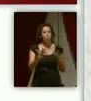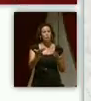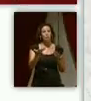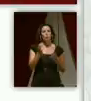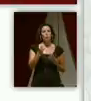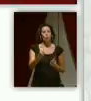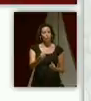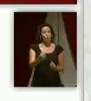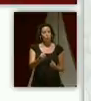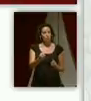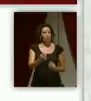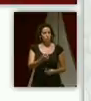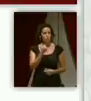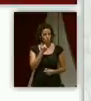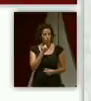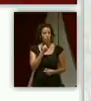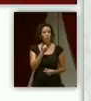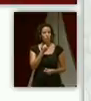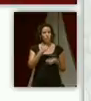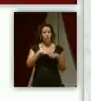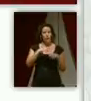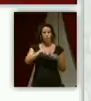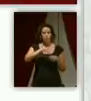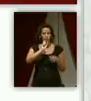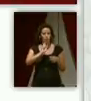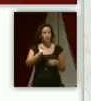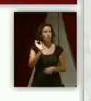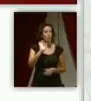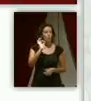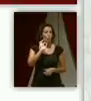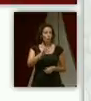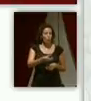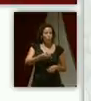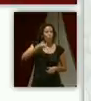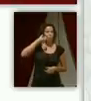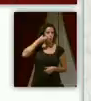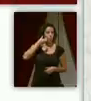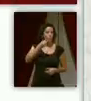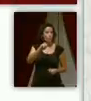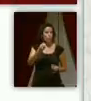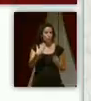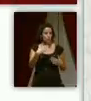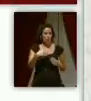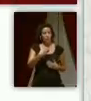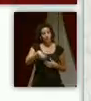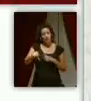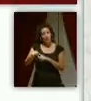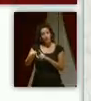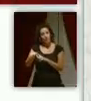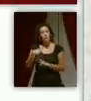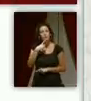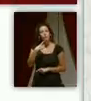shivering, and a lack of strength to lift a heavy weight or pick up a mobile